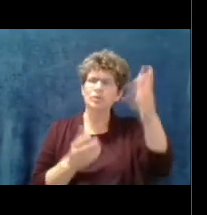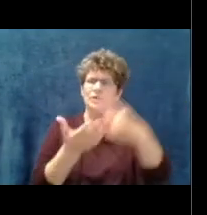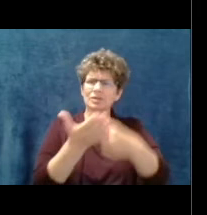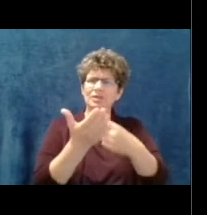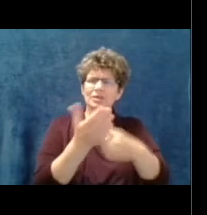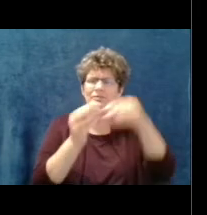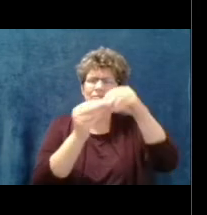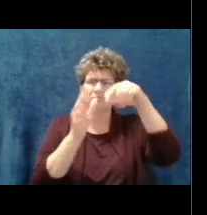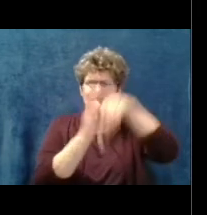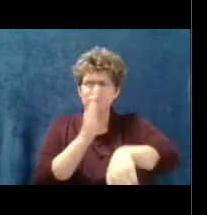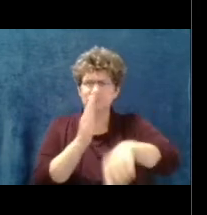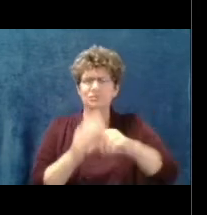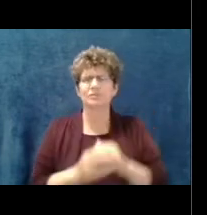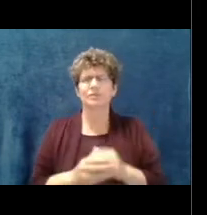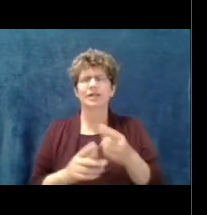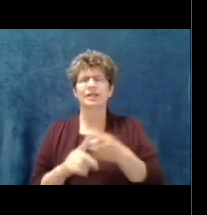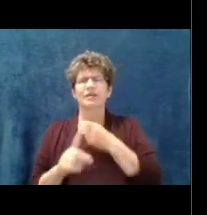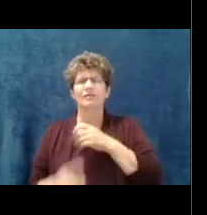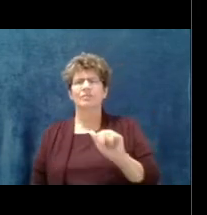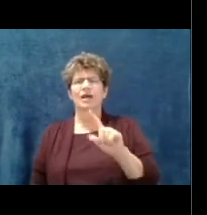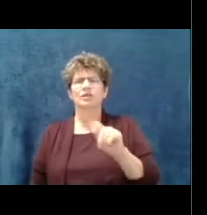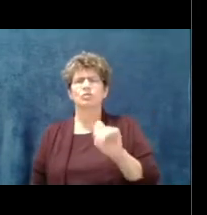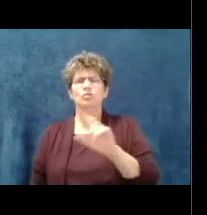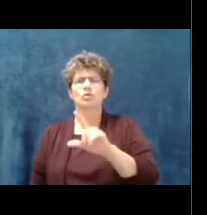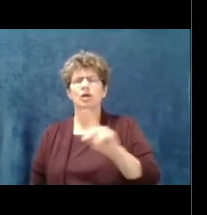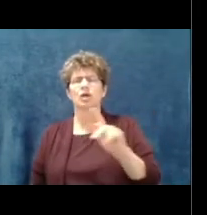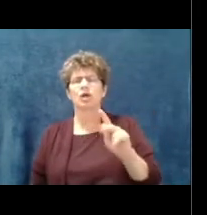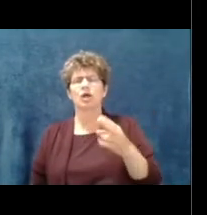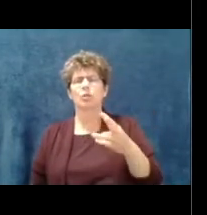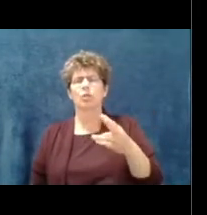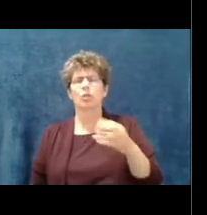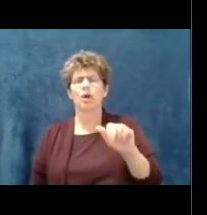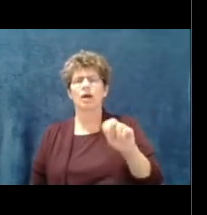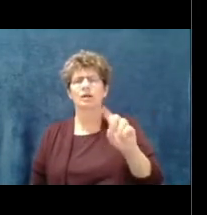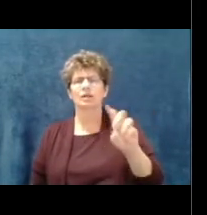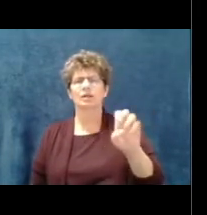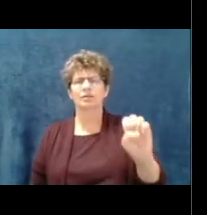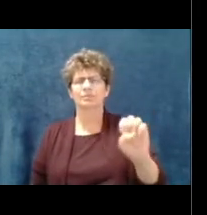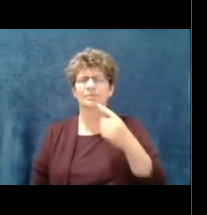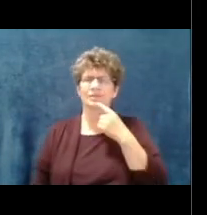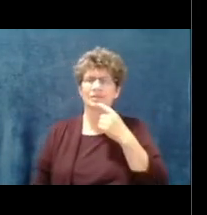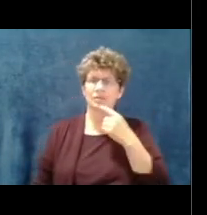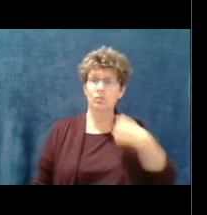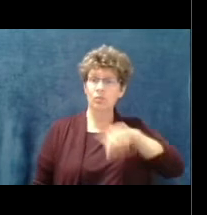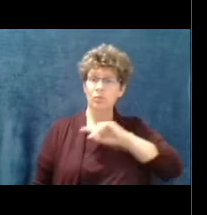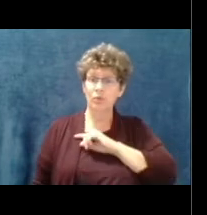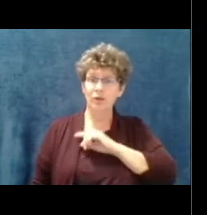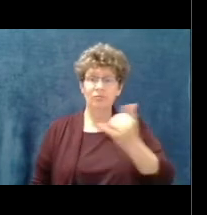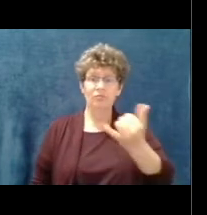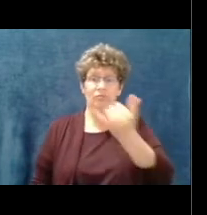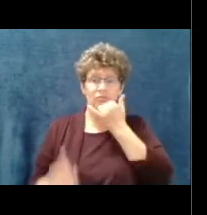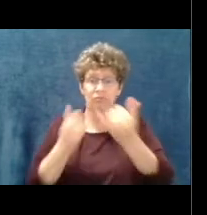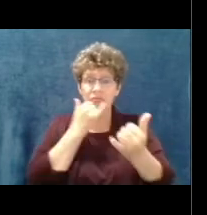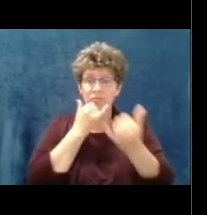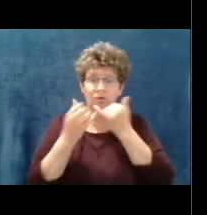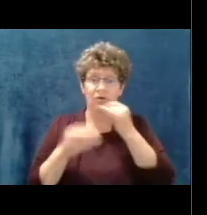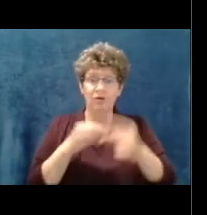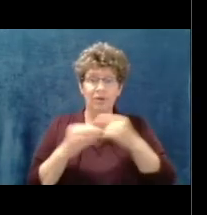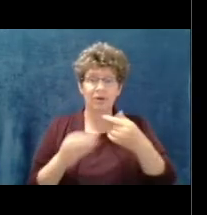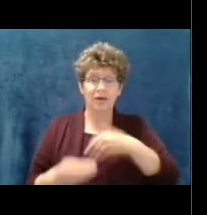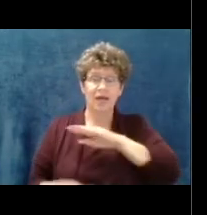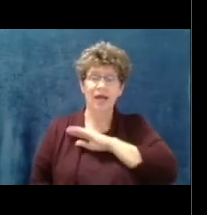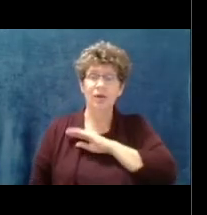prolific author in this area, and he says, "We've been wrong about what our job is in medicine. We think our job is to ensure health and survival,